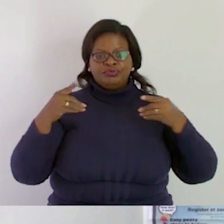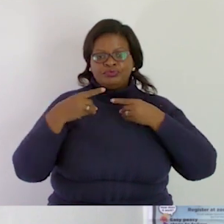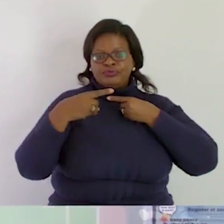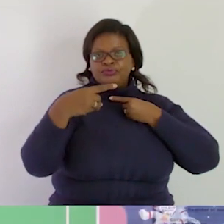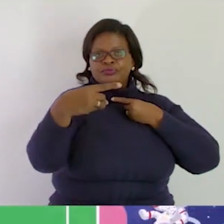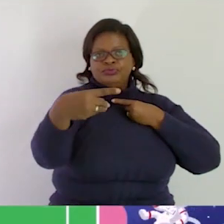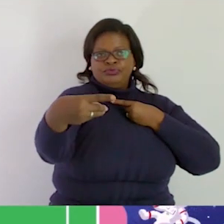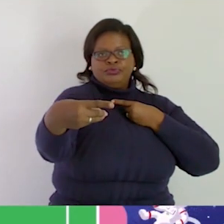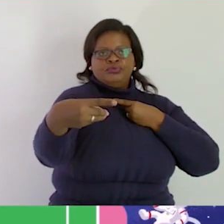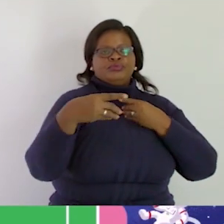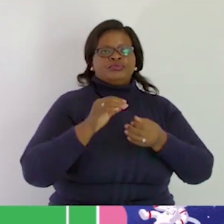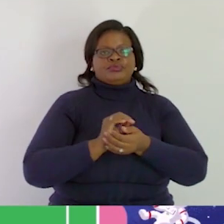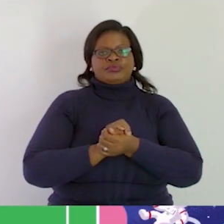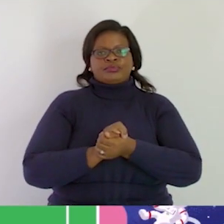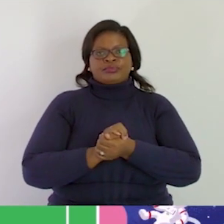stretching.